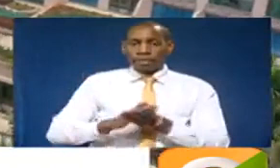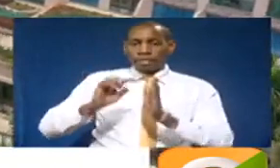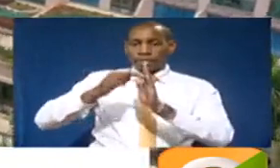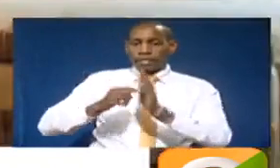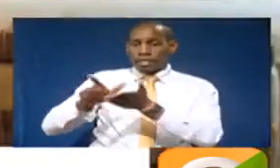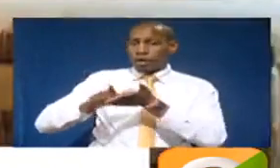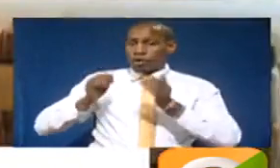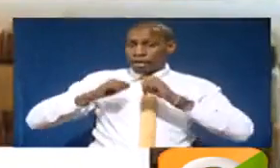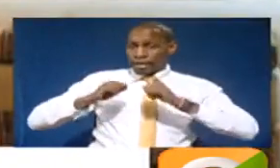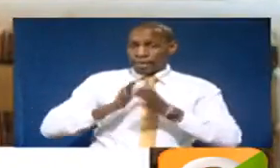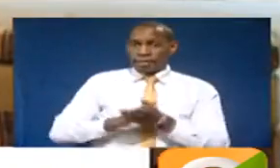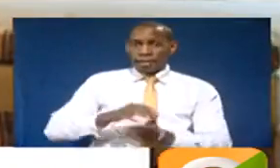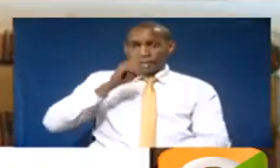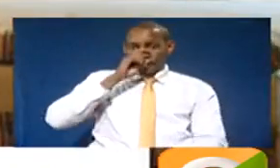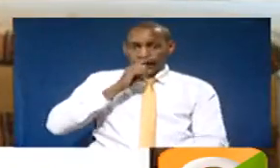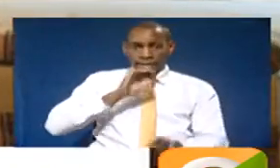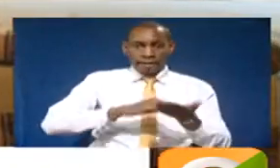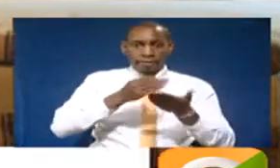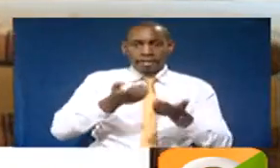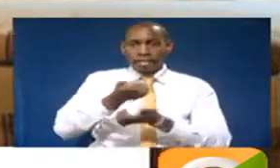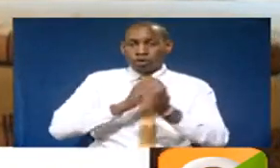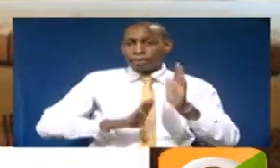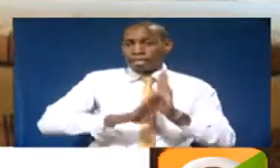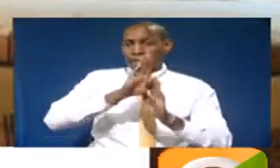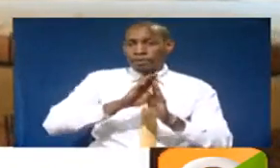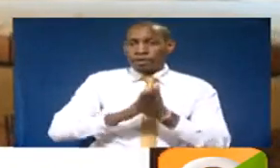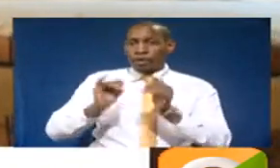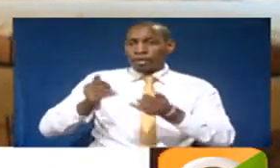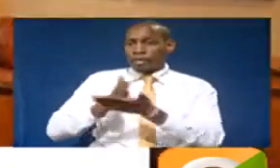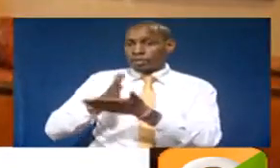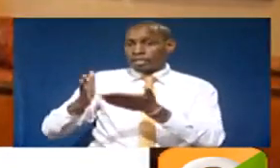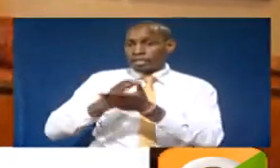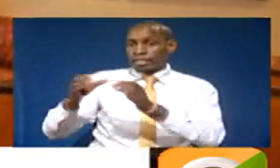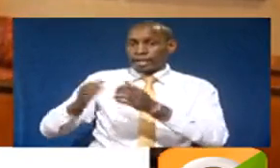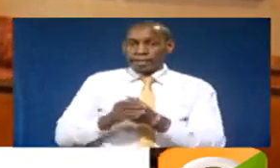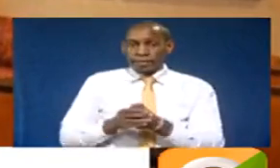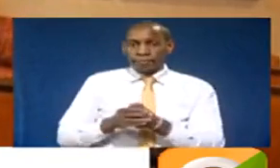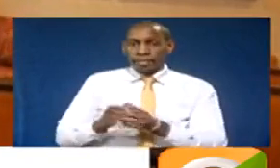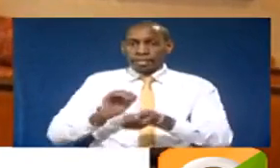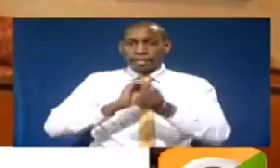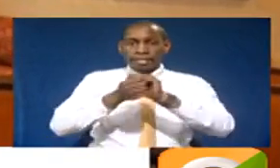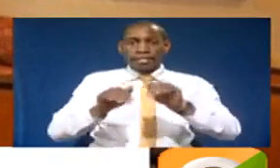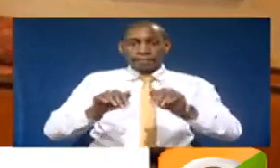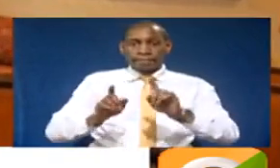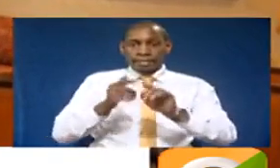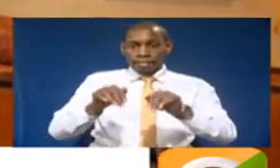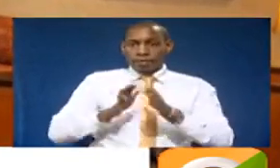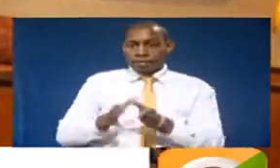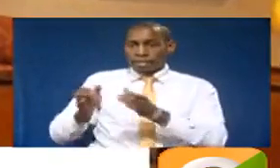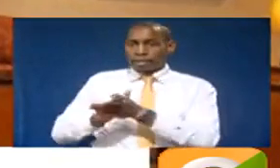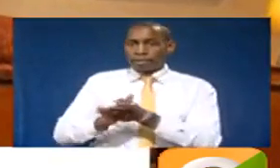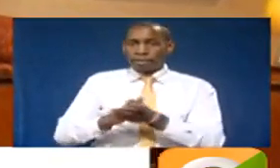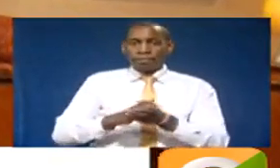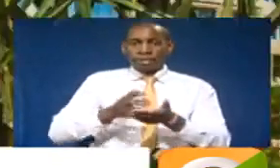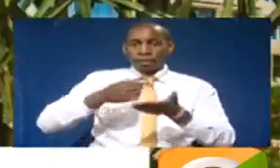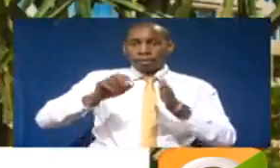conversion agreement with the Aga Khan Fund for Economic Development in the new shares of the company. The conversion is subject to the company receiving the